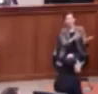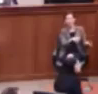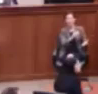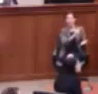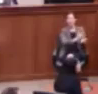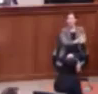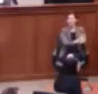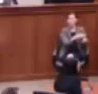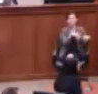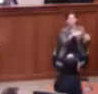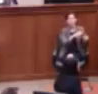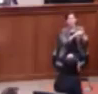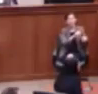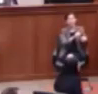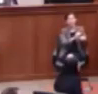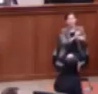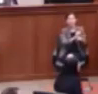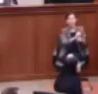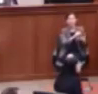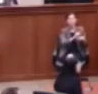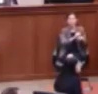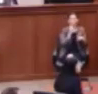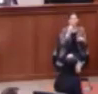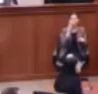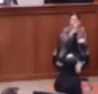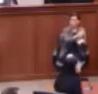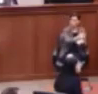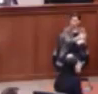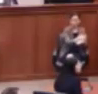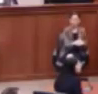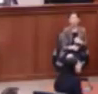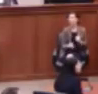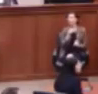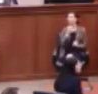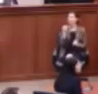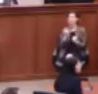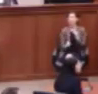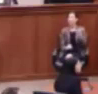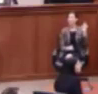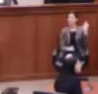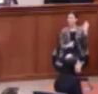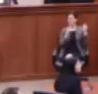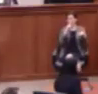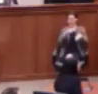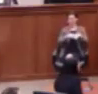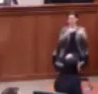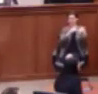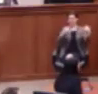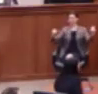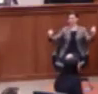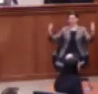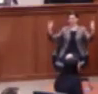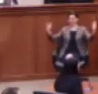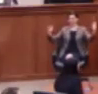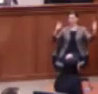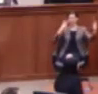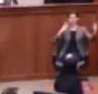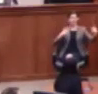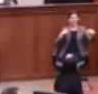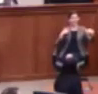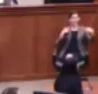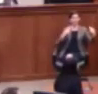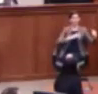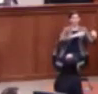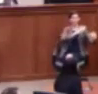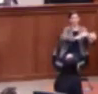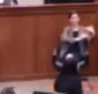with career training in the future. And then lastly, you see a timeline that just kind of shows some of the steps that we